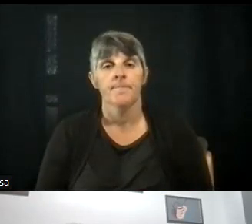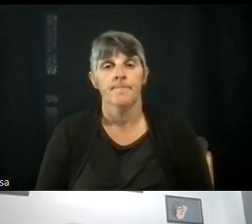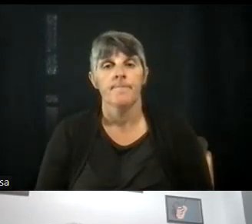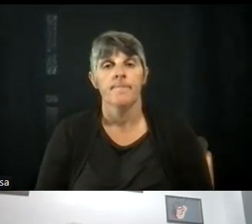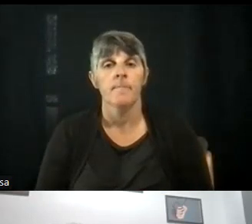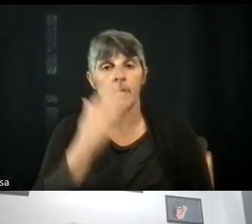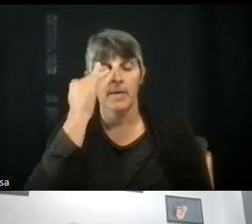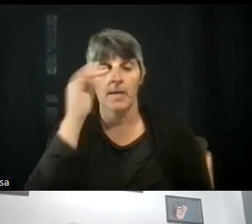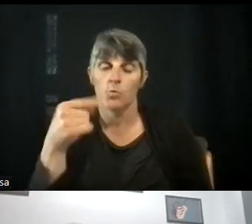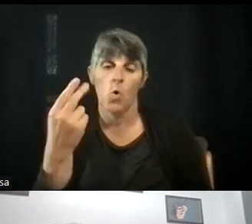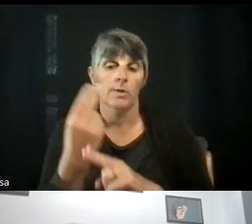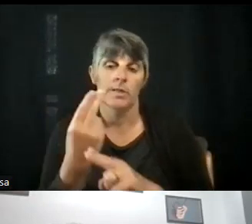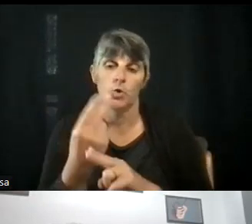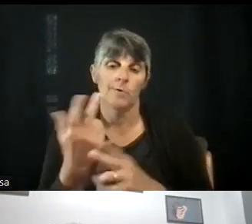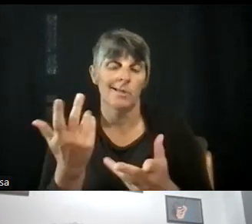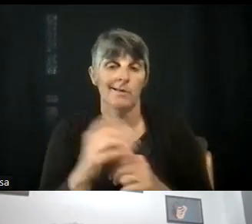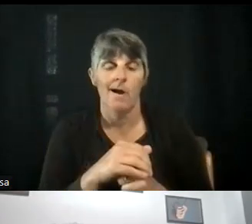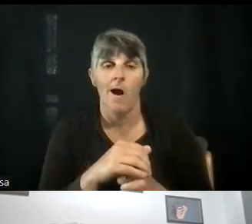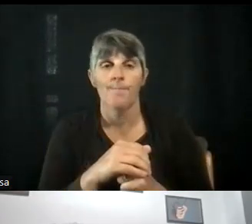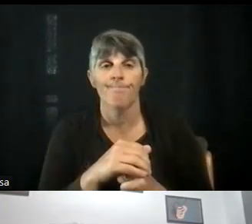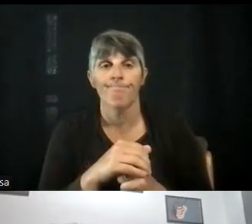since we're only using